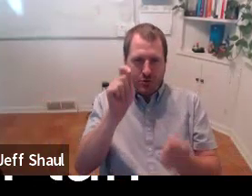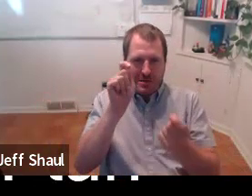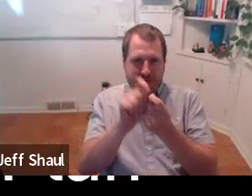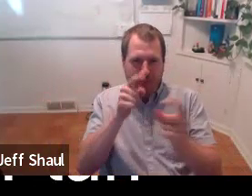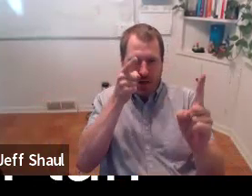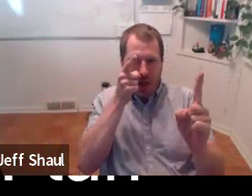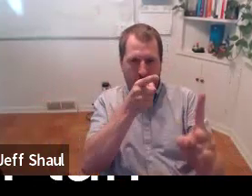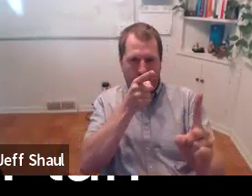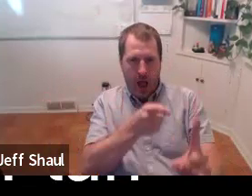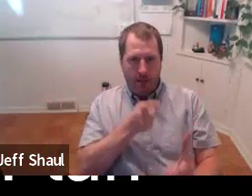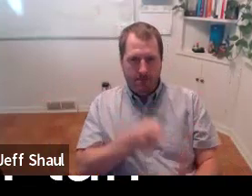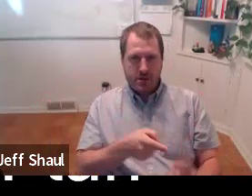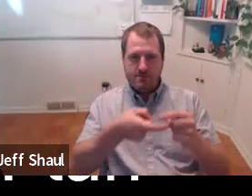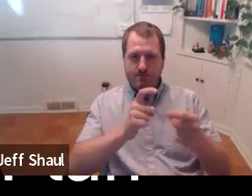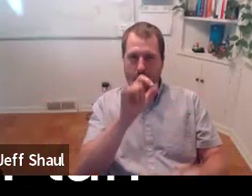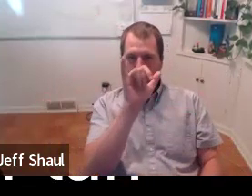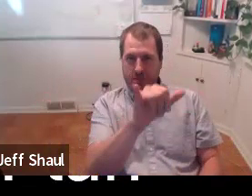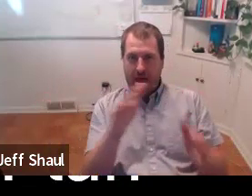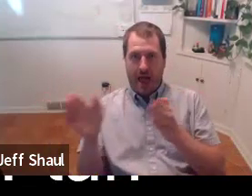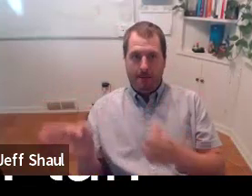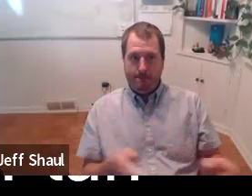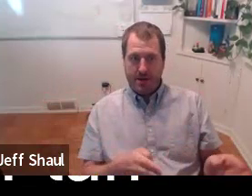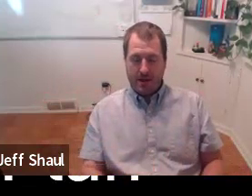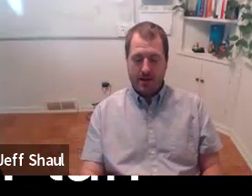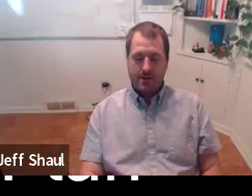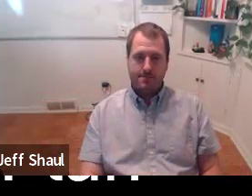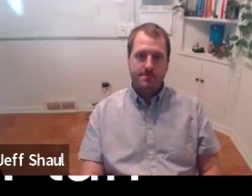specifics objectives from their plan.